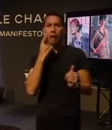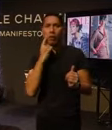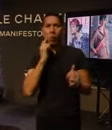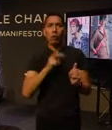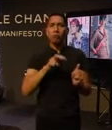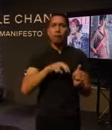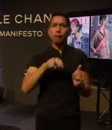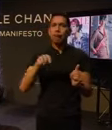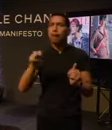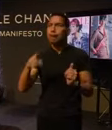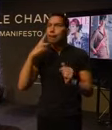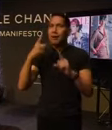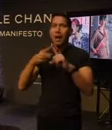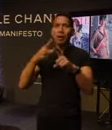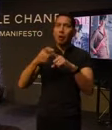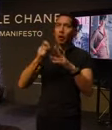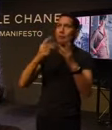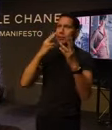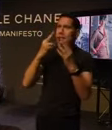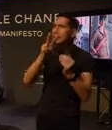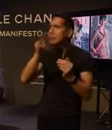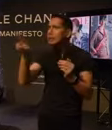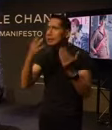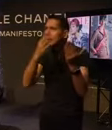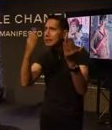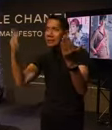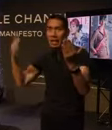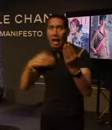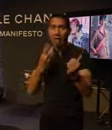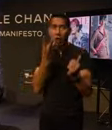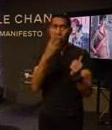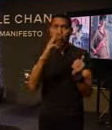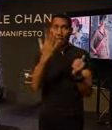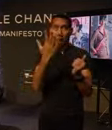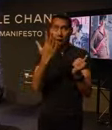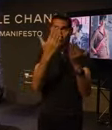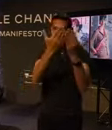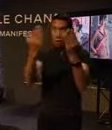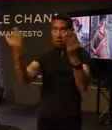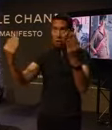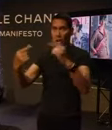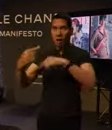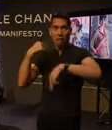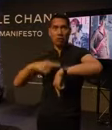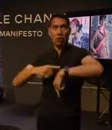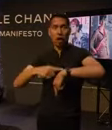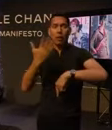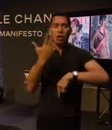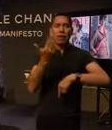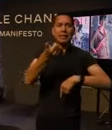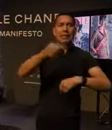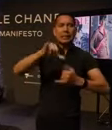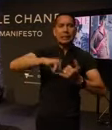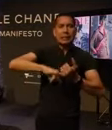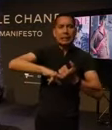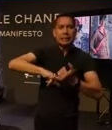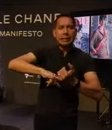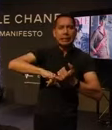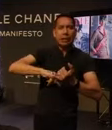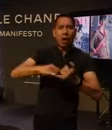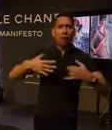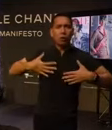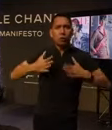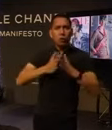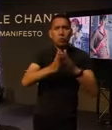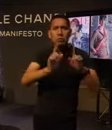exhibition, we have an entire room, 35 examples from this period of the 60s in particular, of these suits.